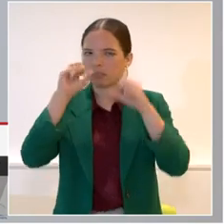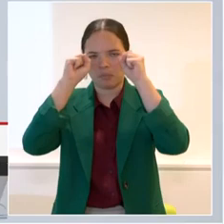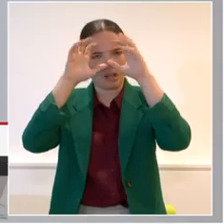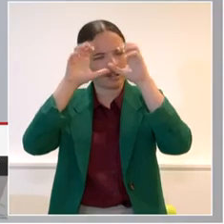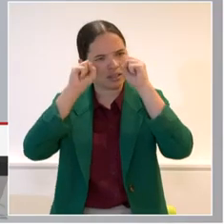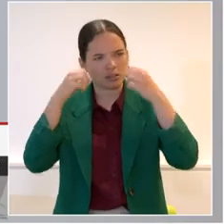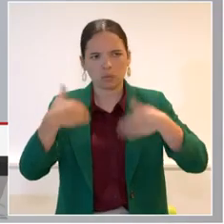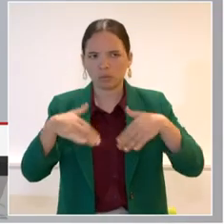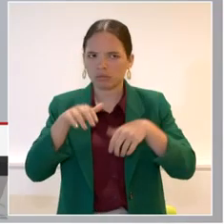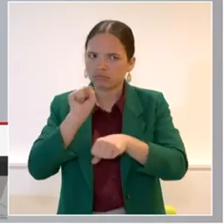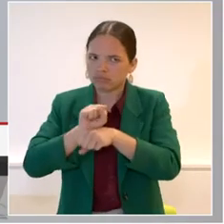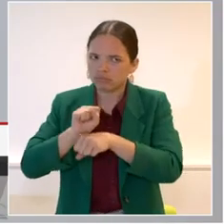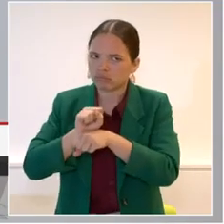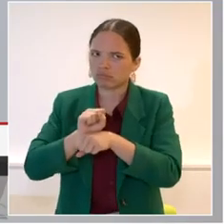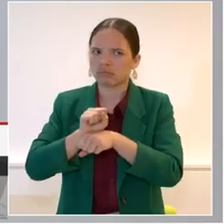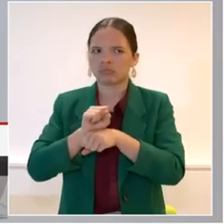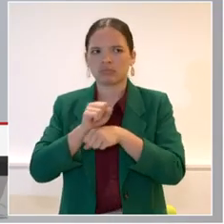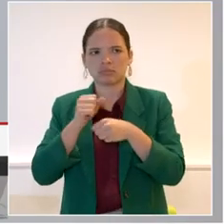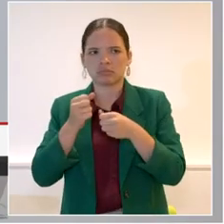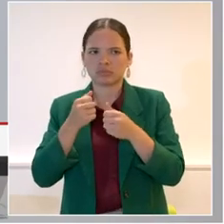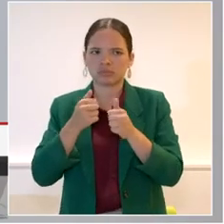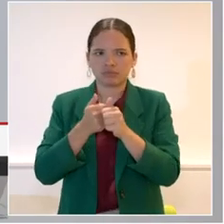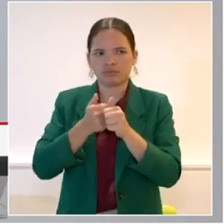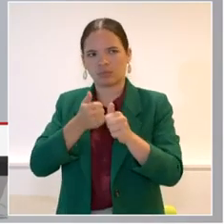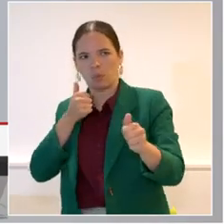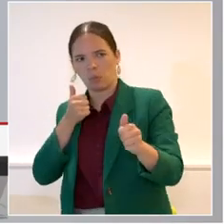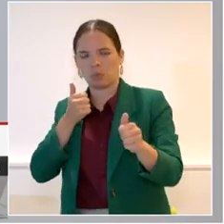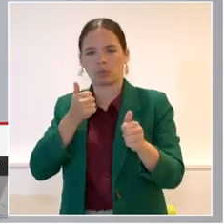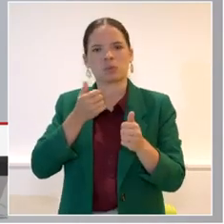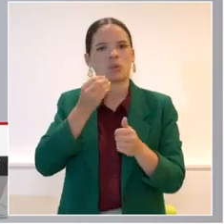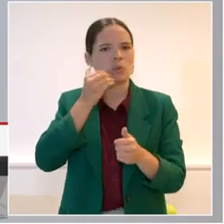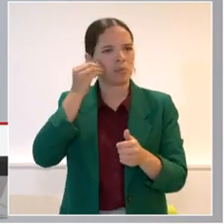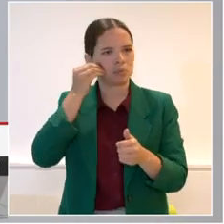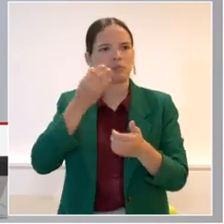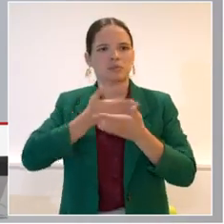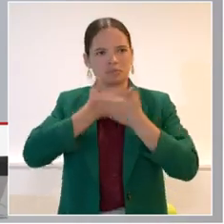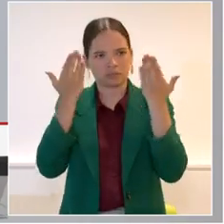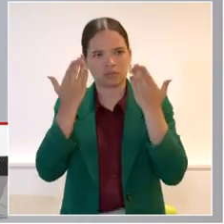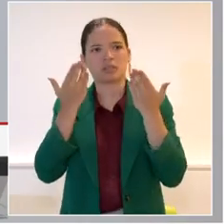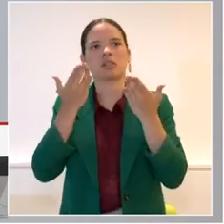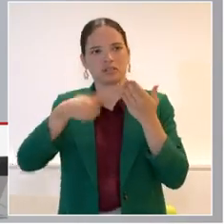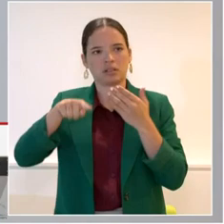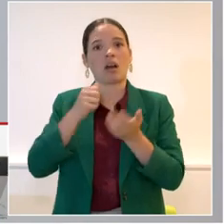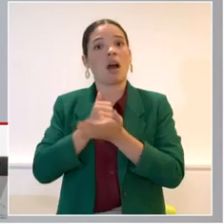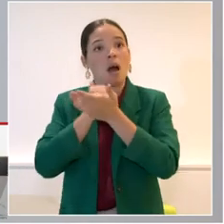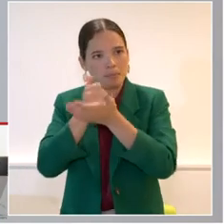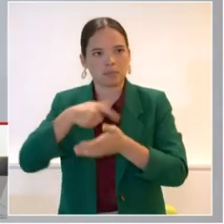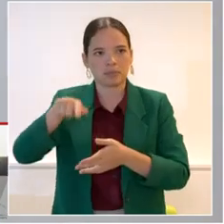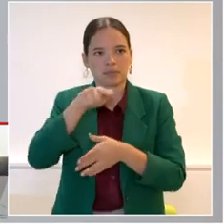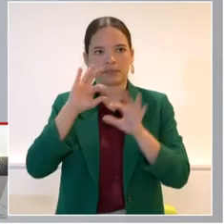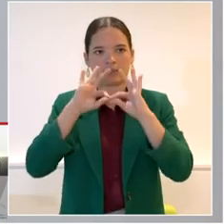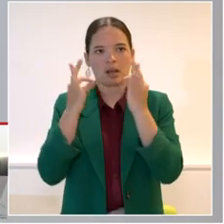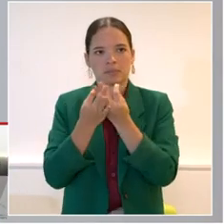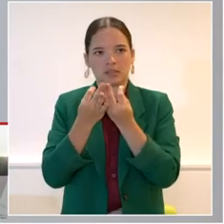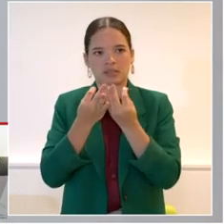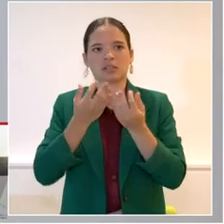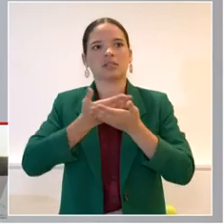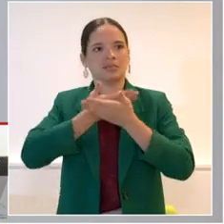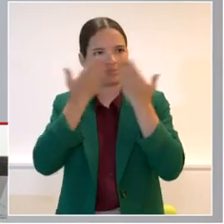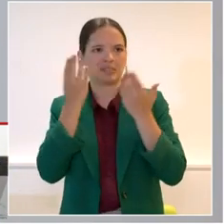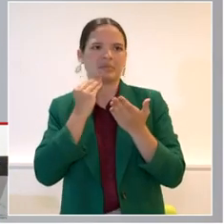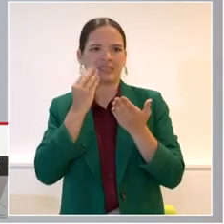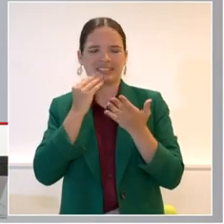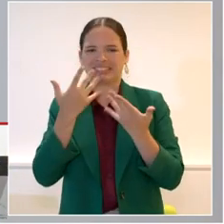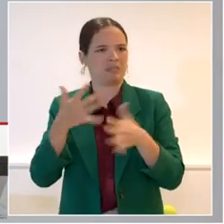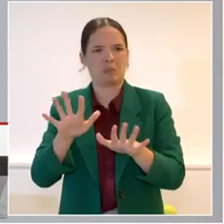prevent homelessness and to help families exit homelessness. So now we are adding a new